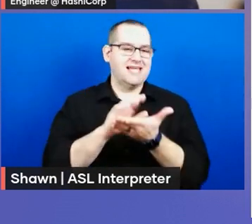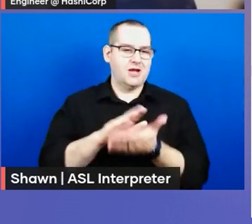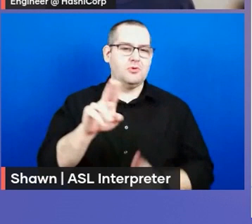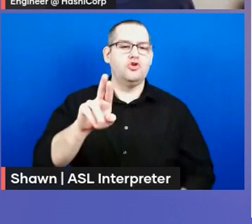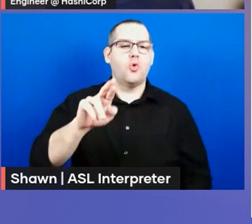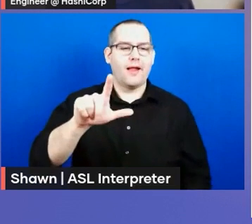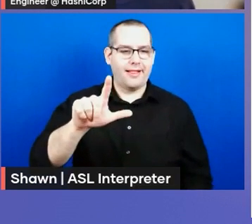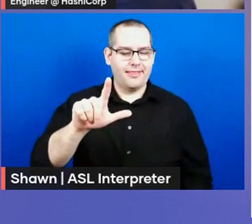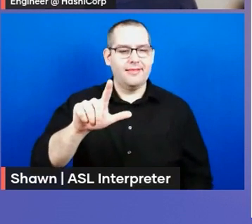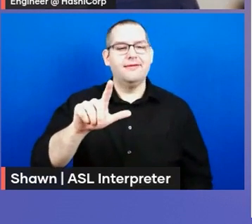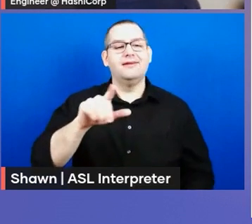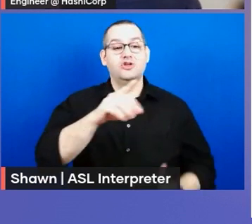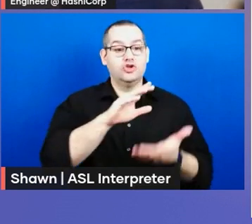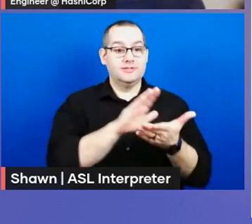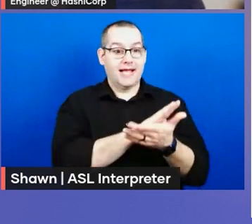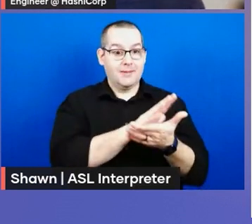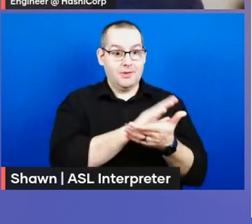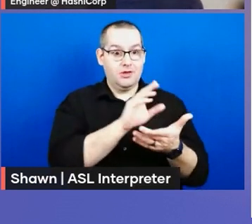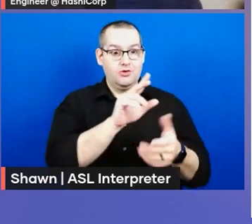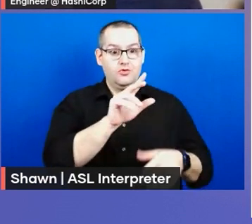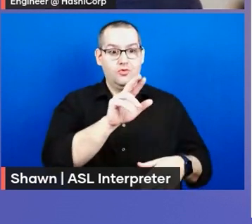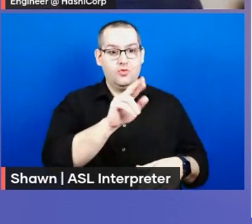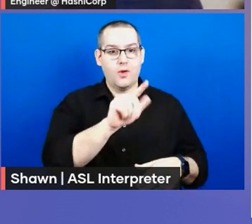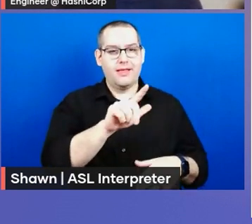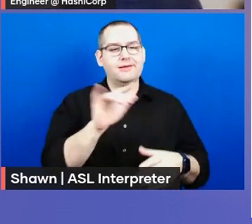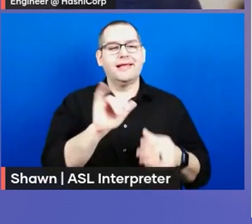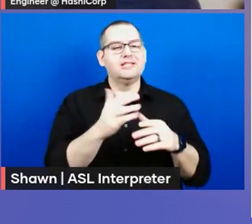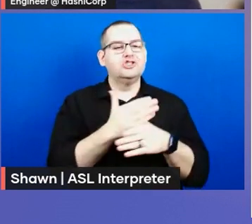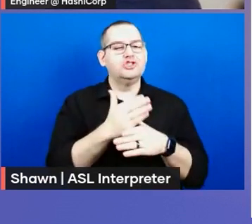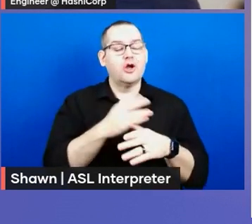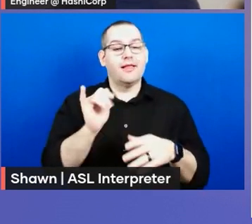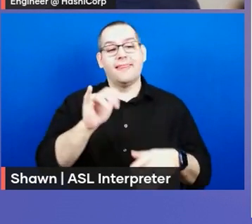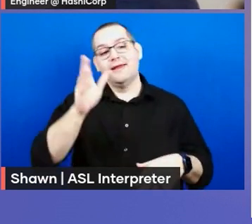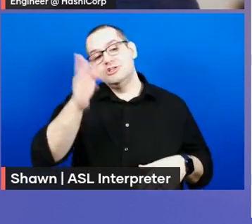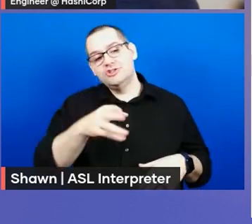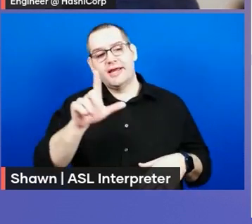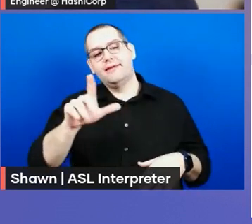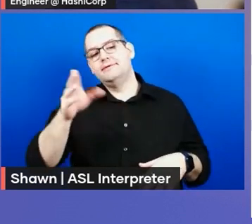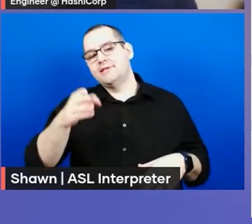button in the documents, which provide a thing like it's like